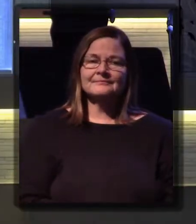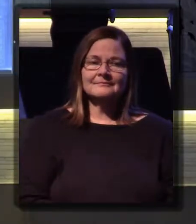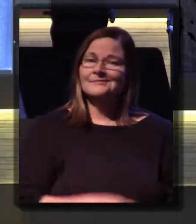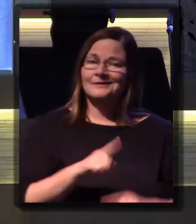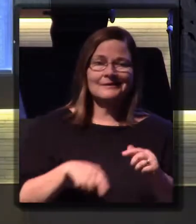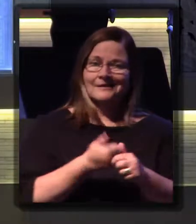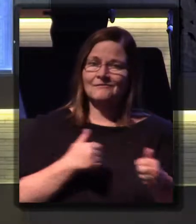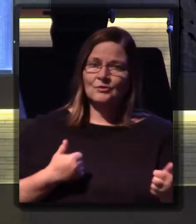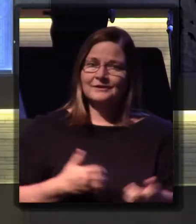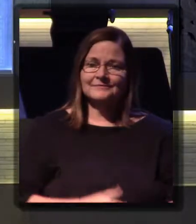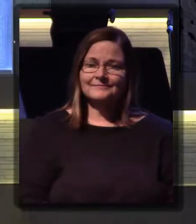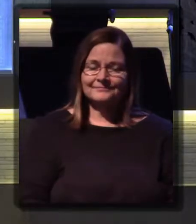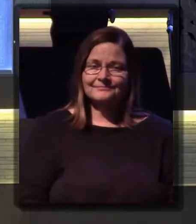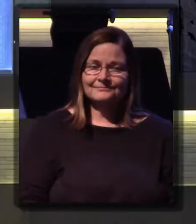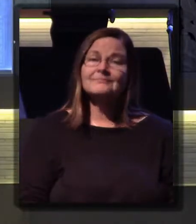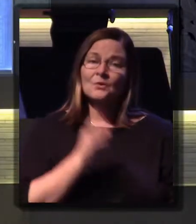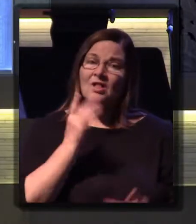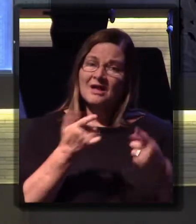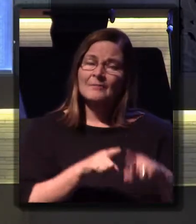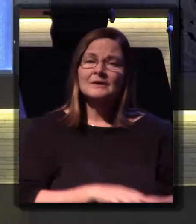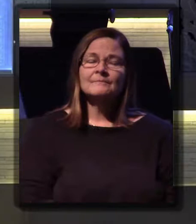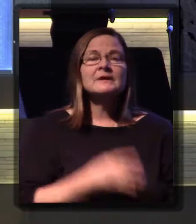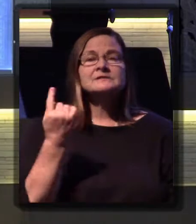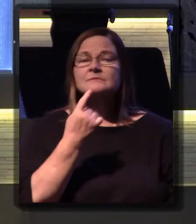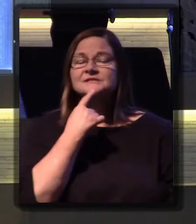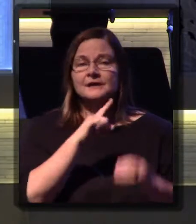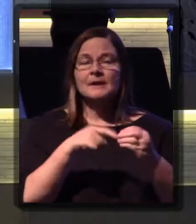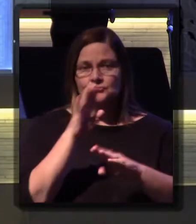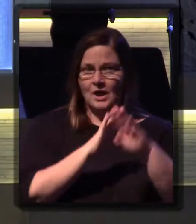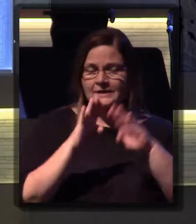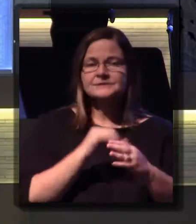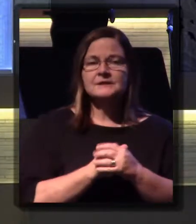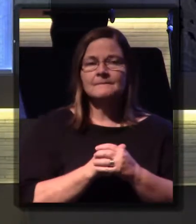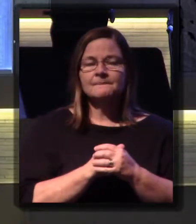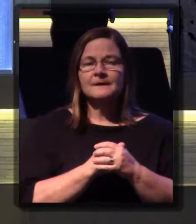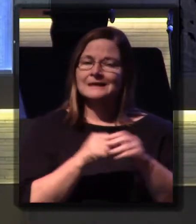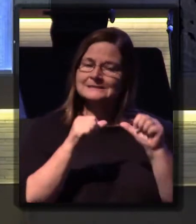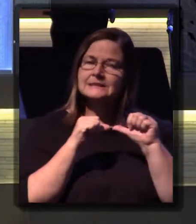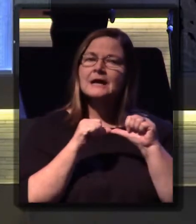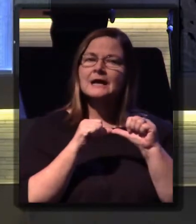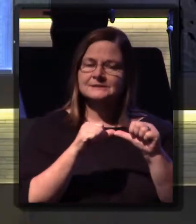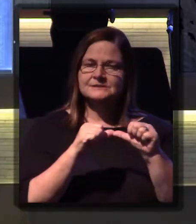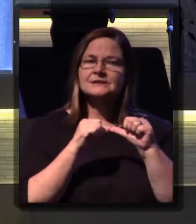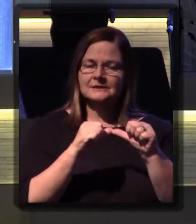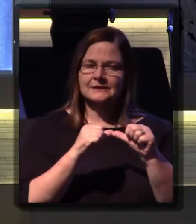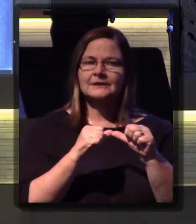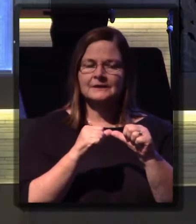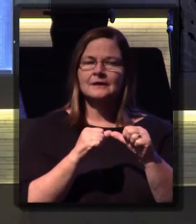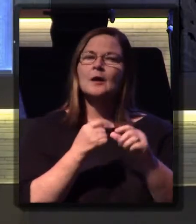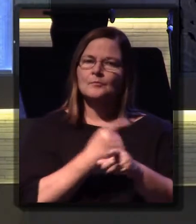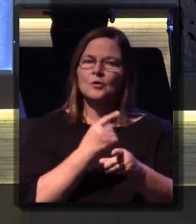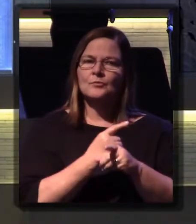friends, they're coming. We can't avoid it. They're coming. Someone said